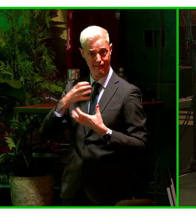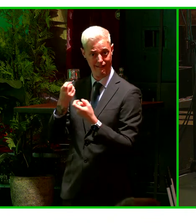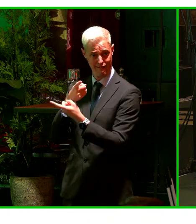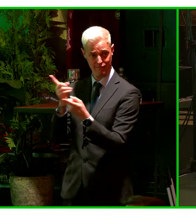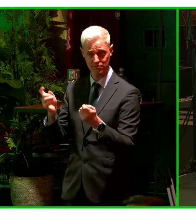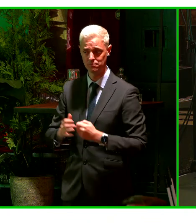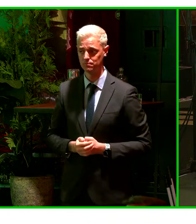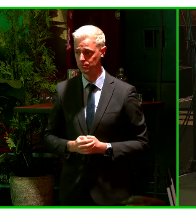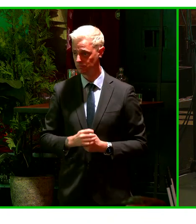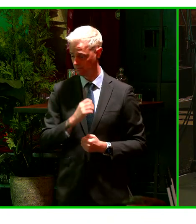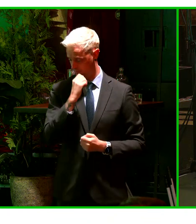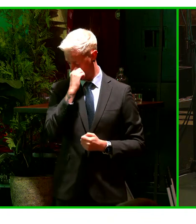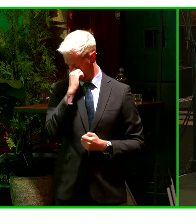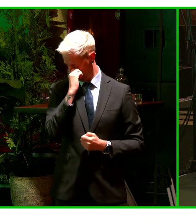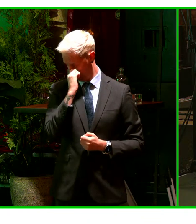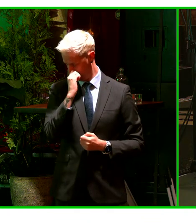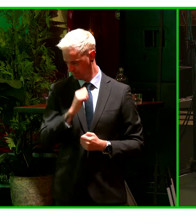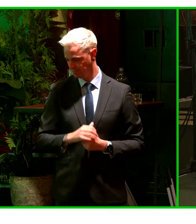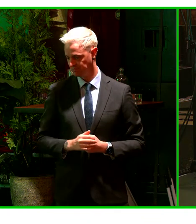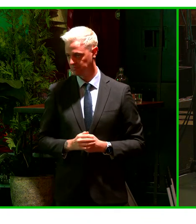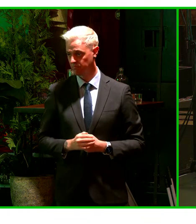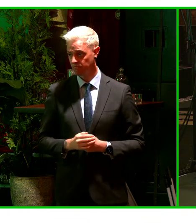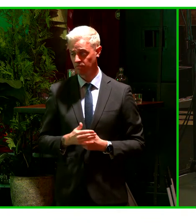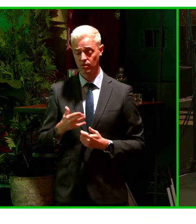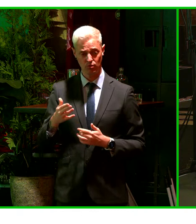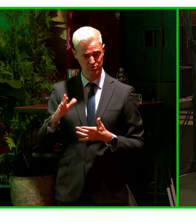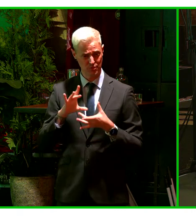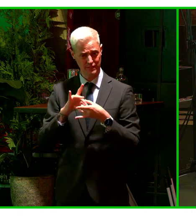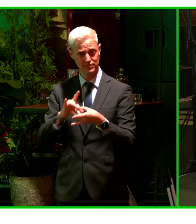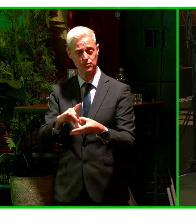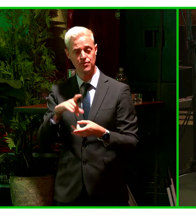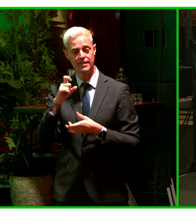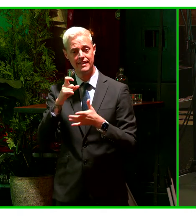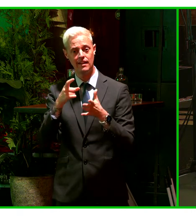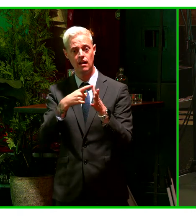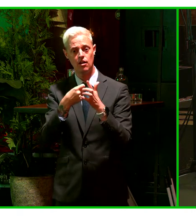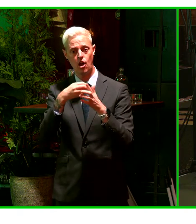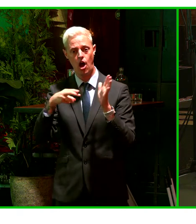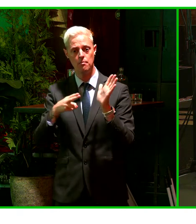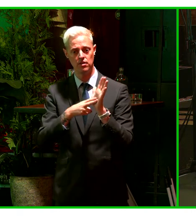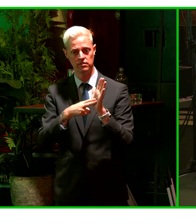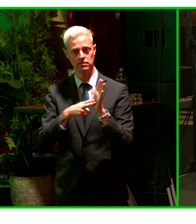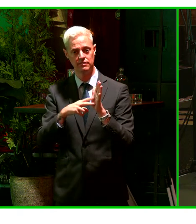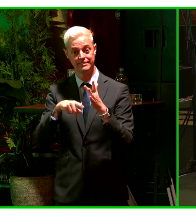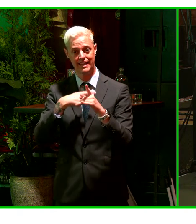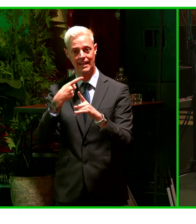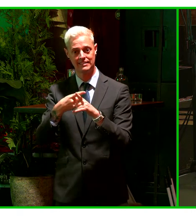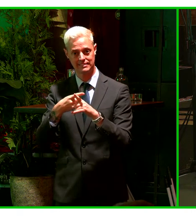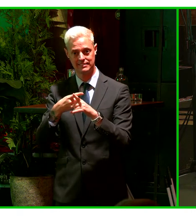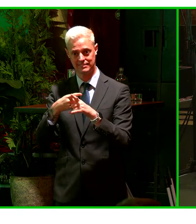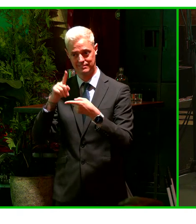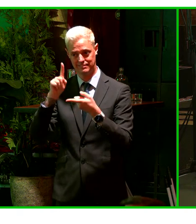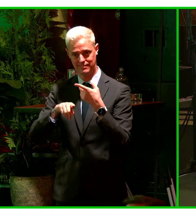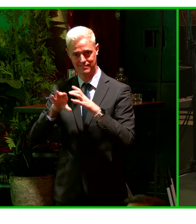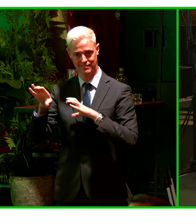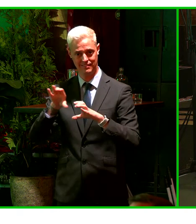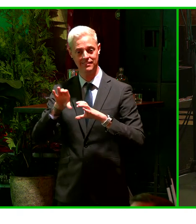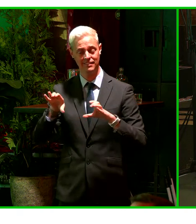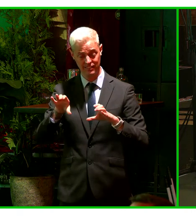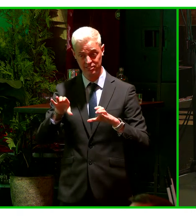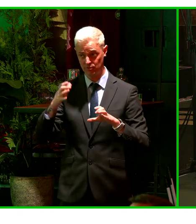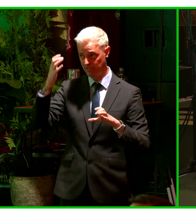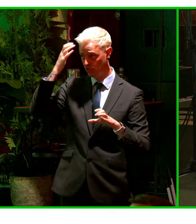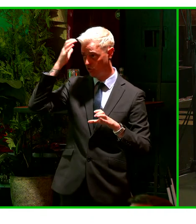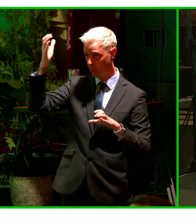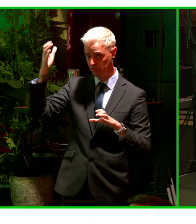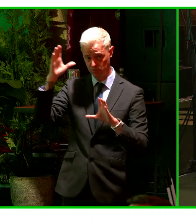only be pushed along by the carbon taxation, and we need to have government telegraphing in an early sort of warning way that